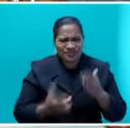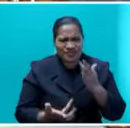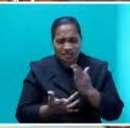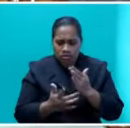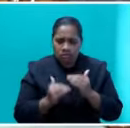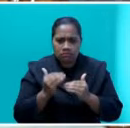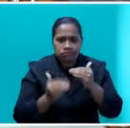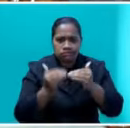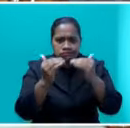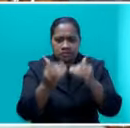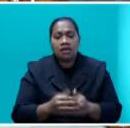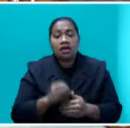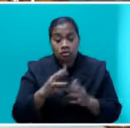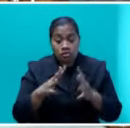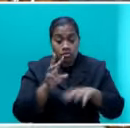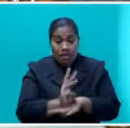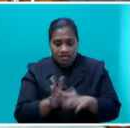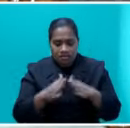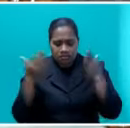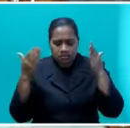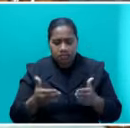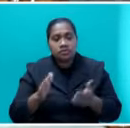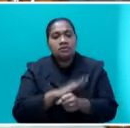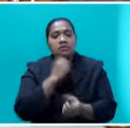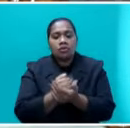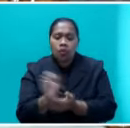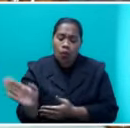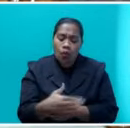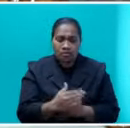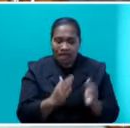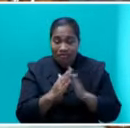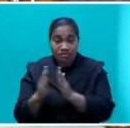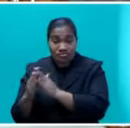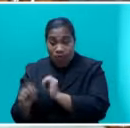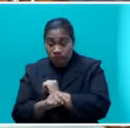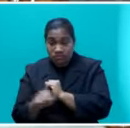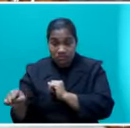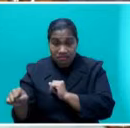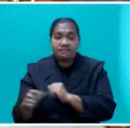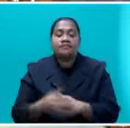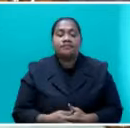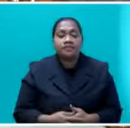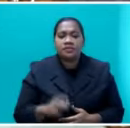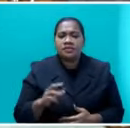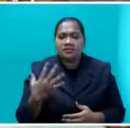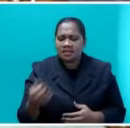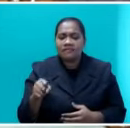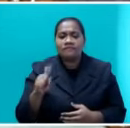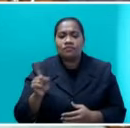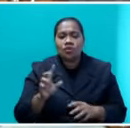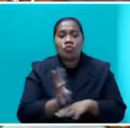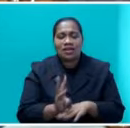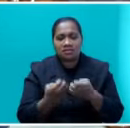sir, Walesi is now focused on ensuring that all eligible households have the prospect to obtain the wireless equipment. This